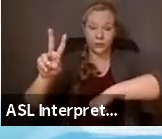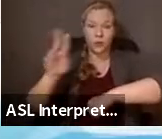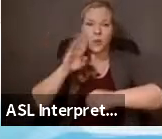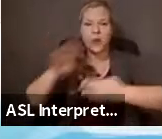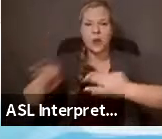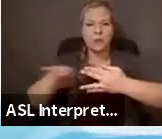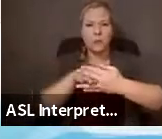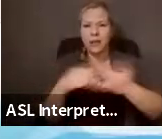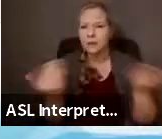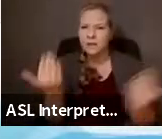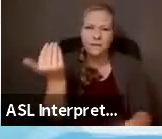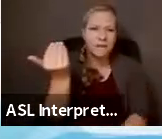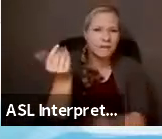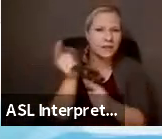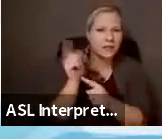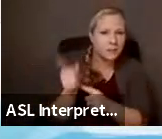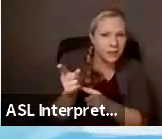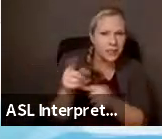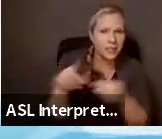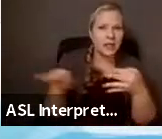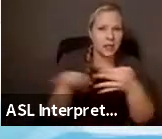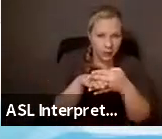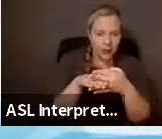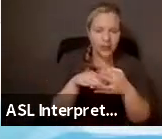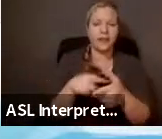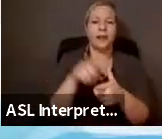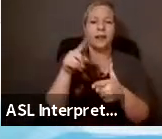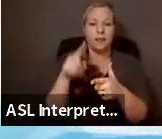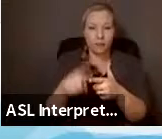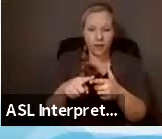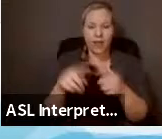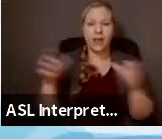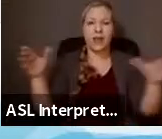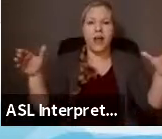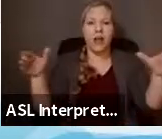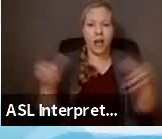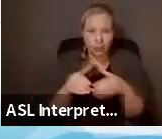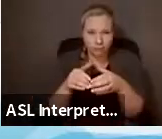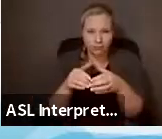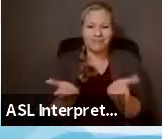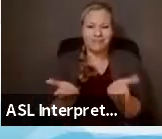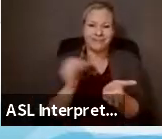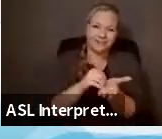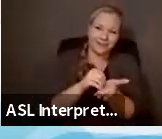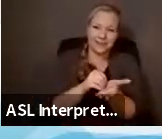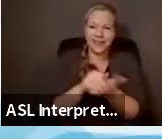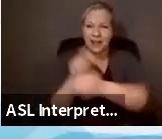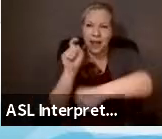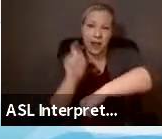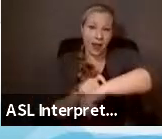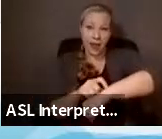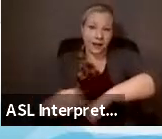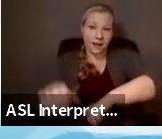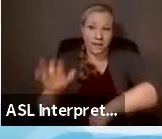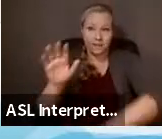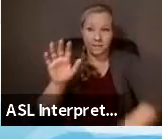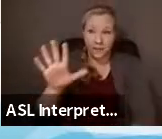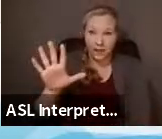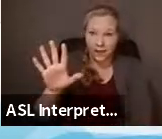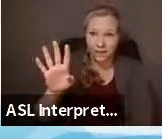15-minute break, which means coming back at about we'll